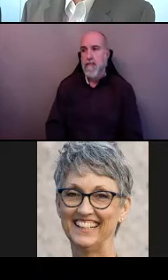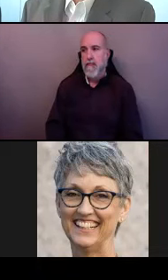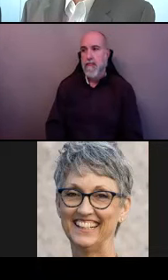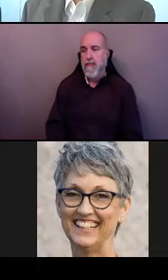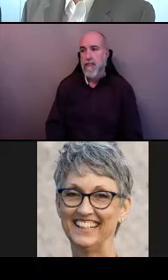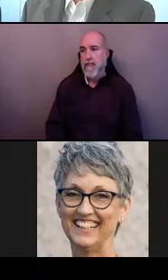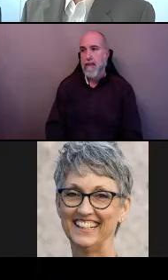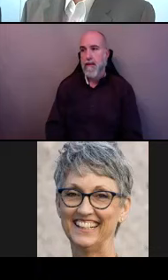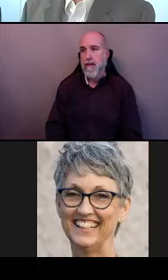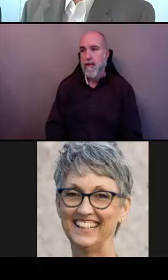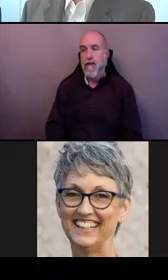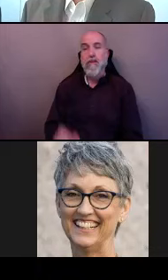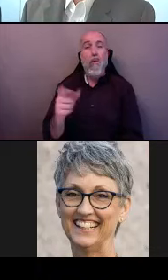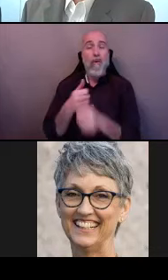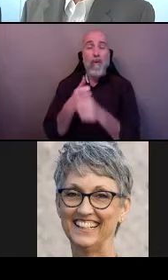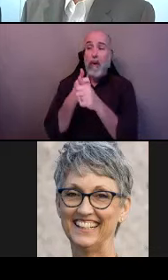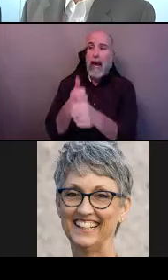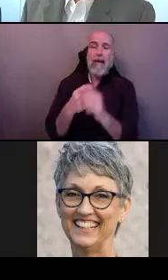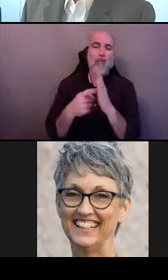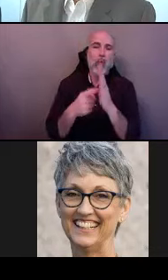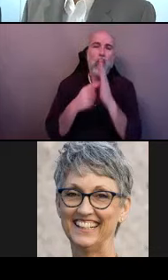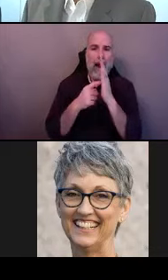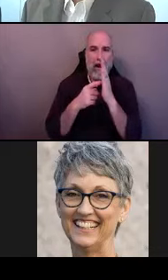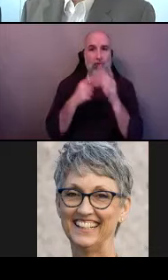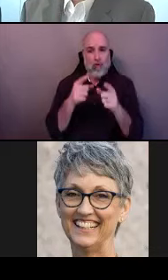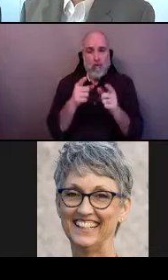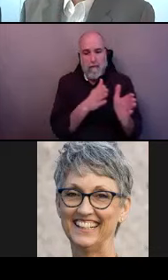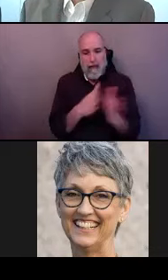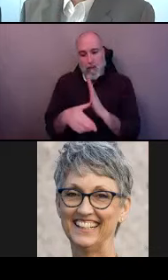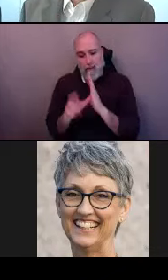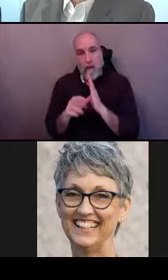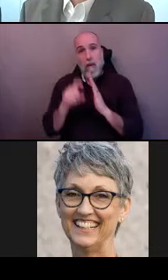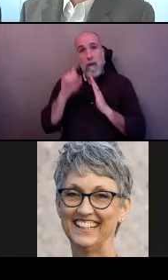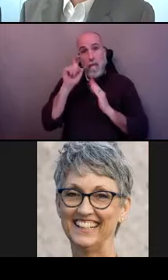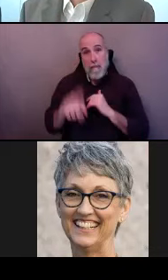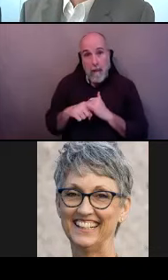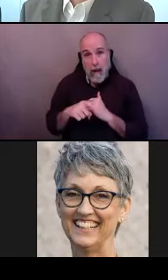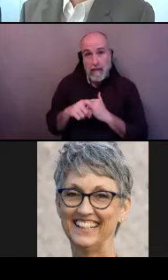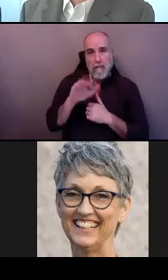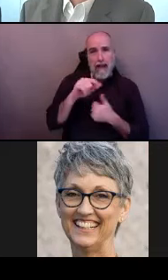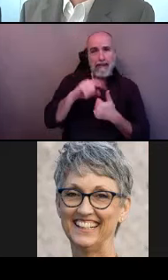So the compliance required at plan review needs to be done by a